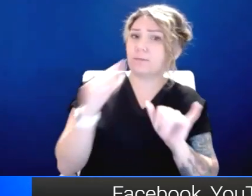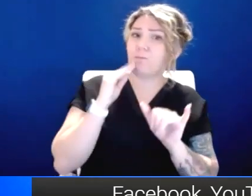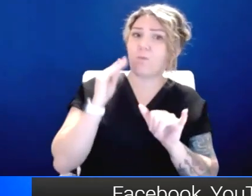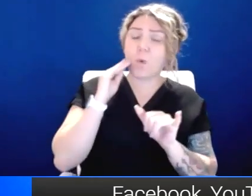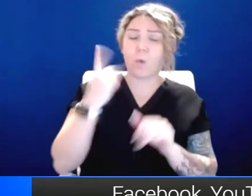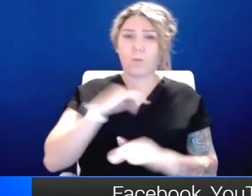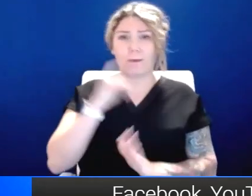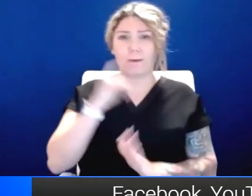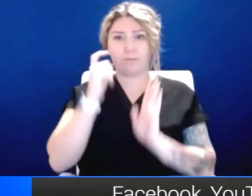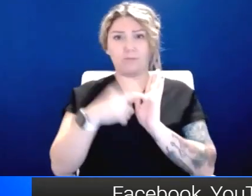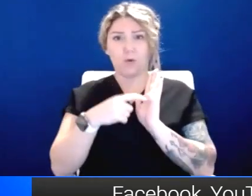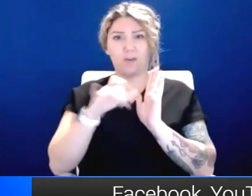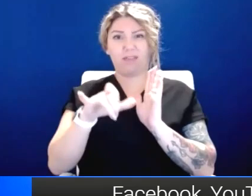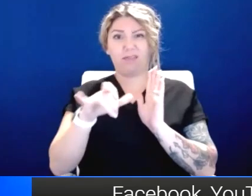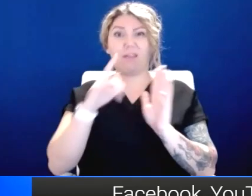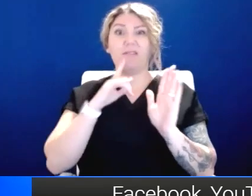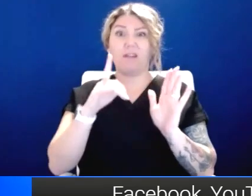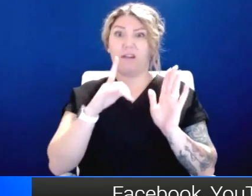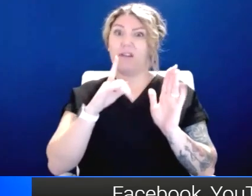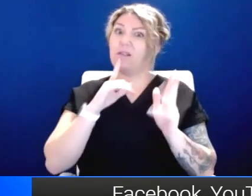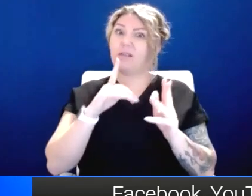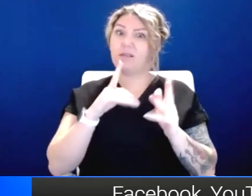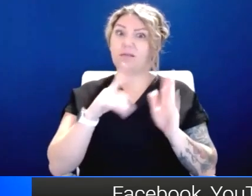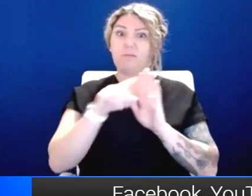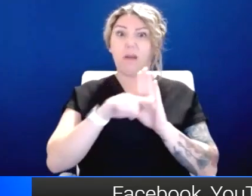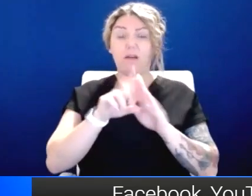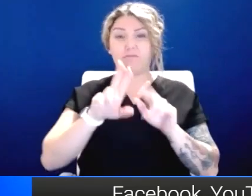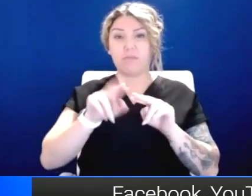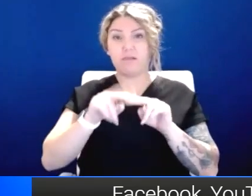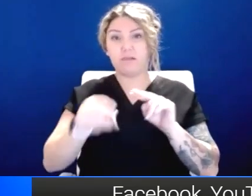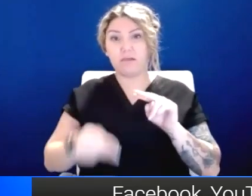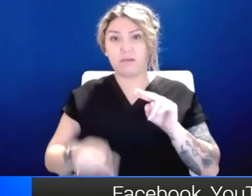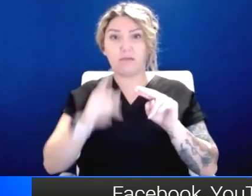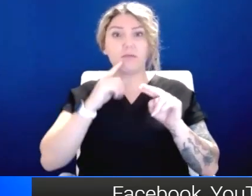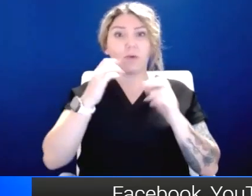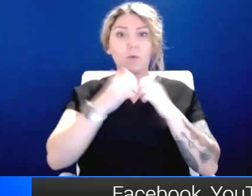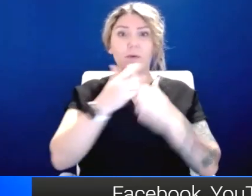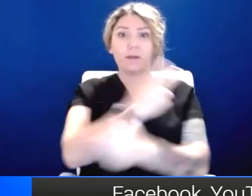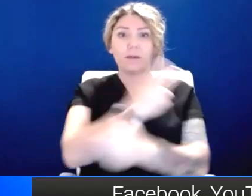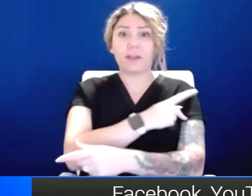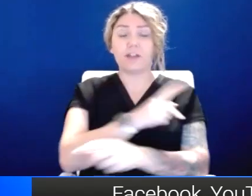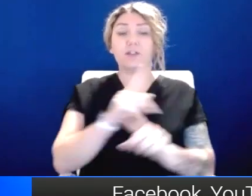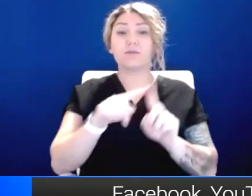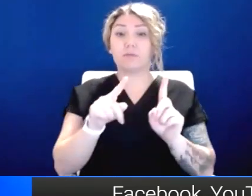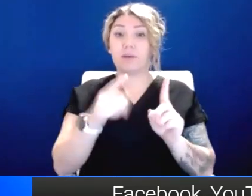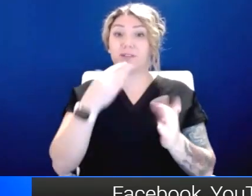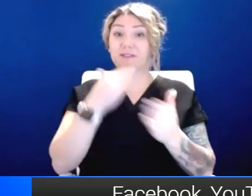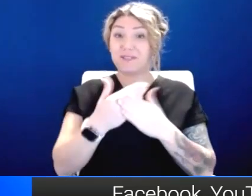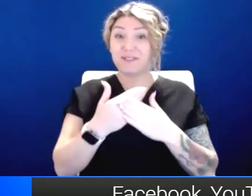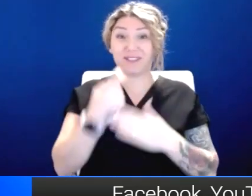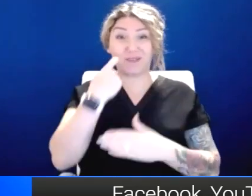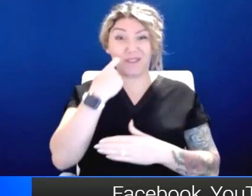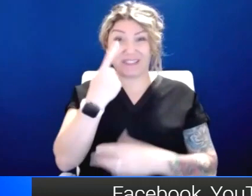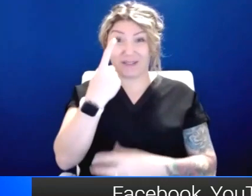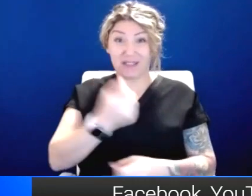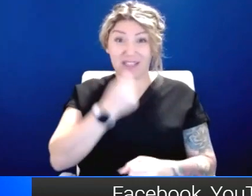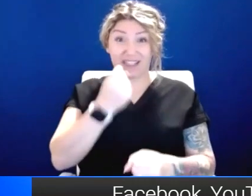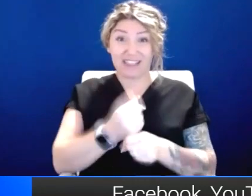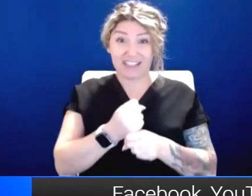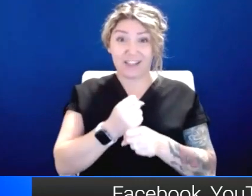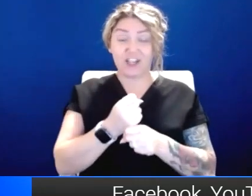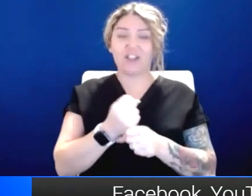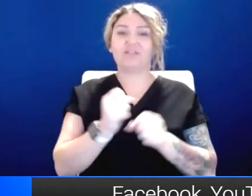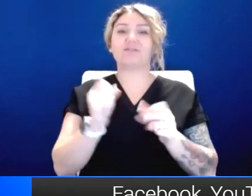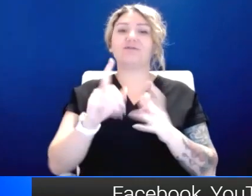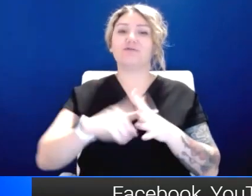that regression that occurred in our patients over the last year. The good part is over the last year, they have started getting back, they have